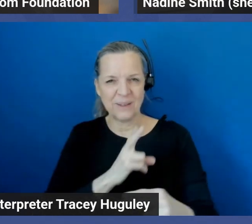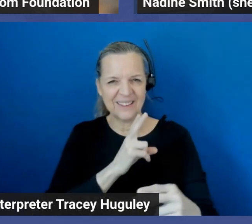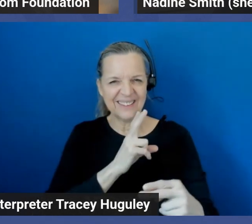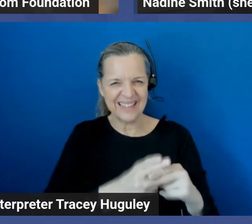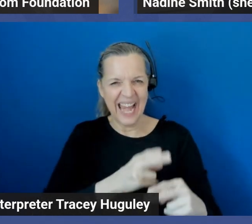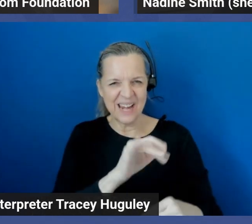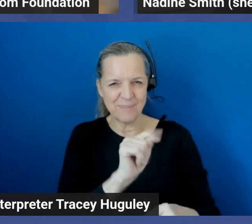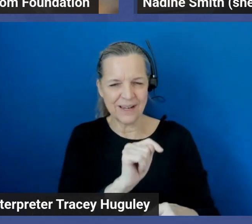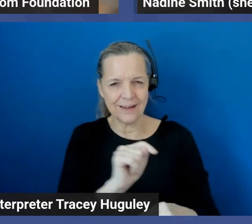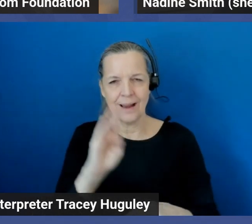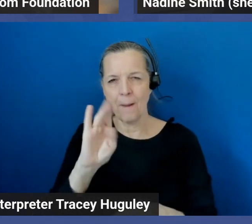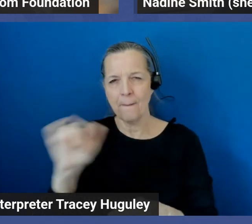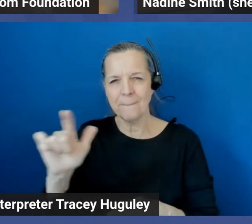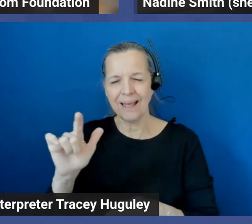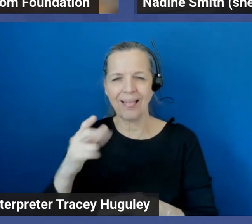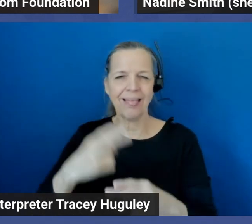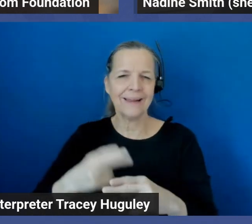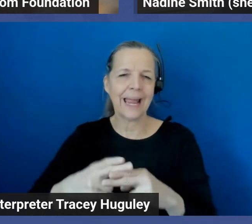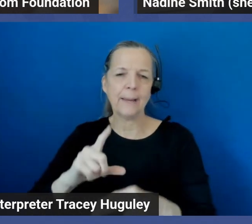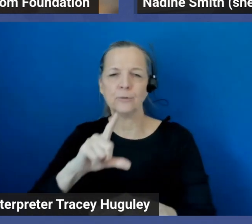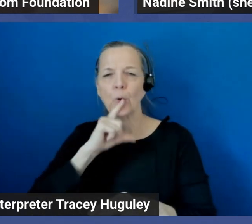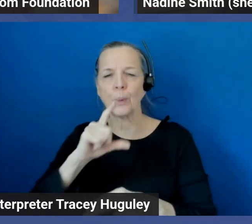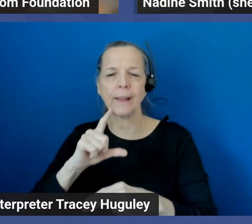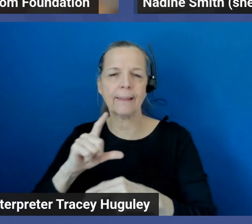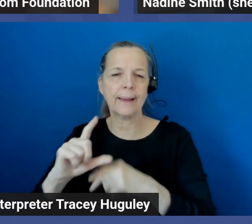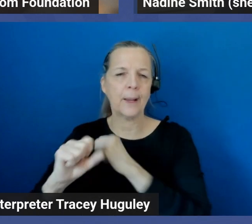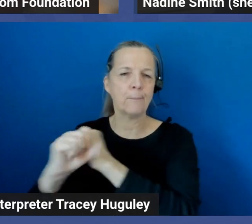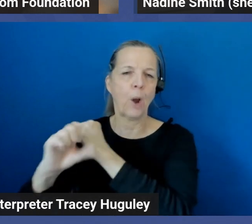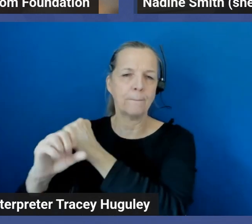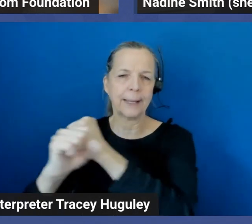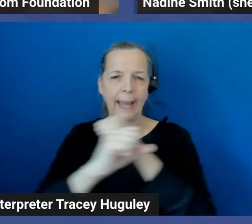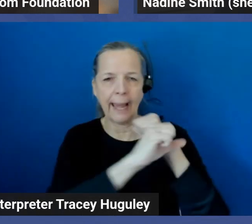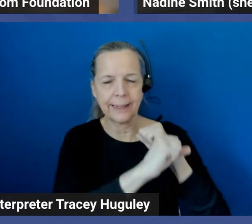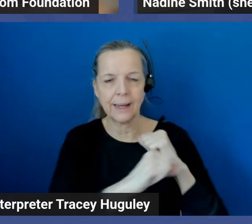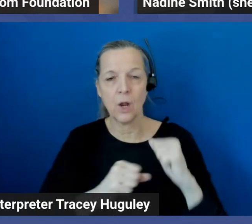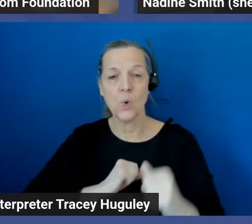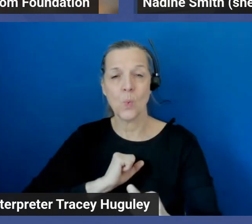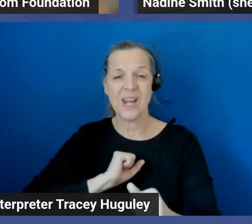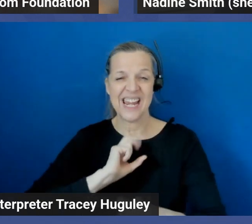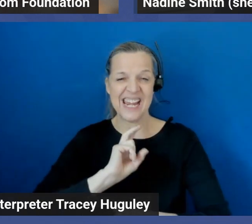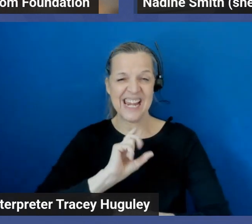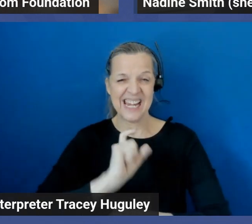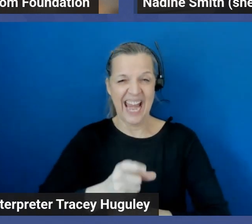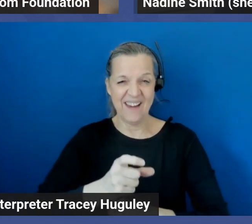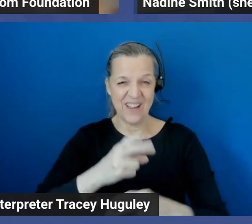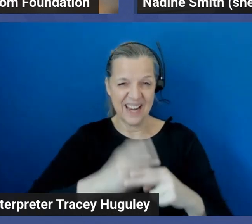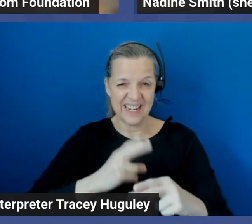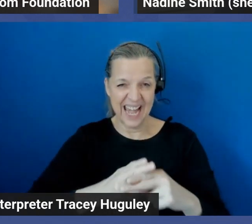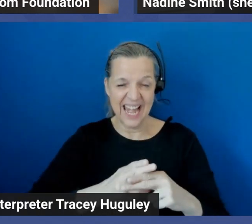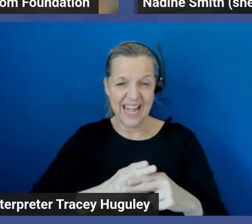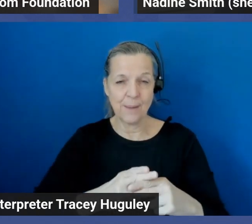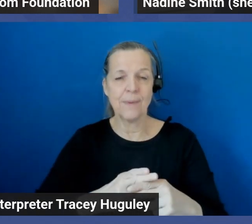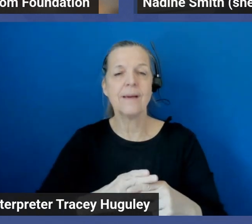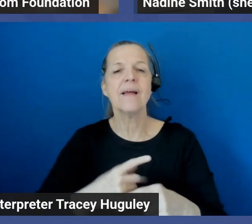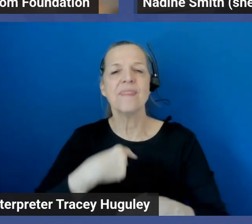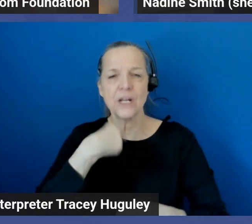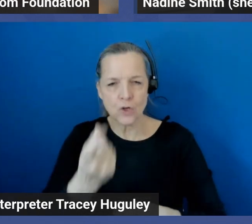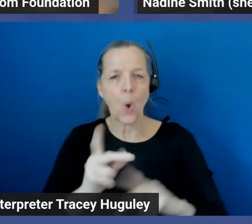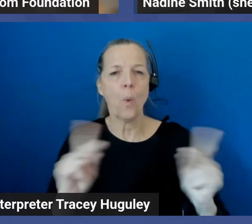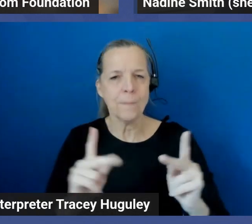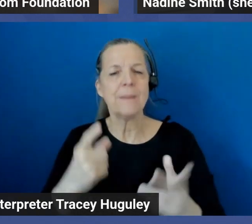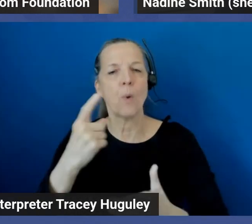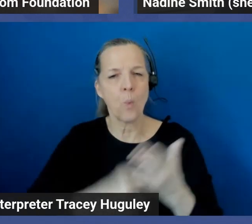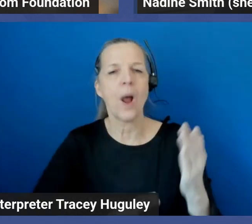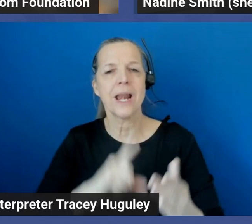are propaganda. Right. What we did was give it a name that told people what it does. And that's the name that people remember. And